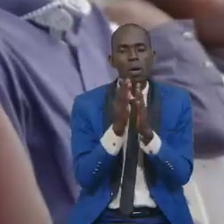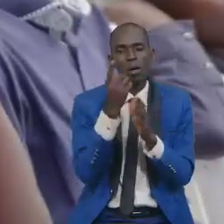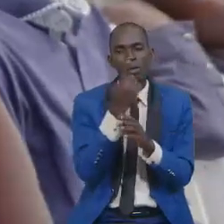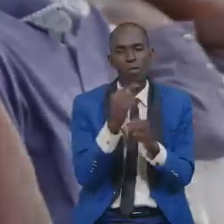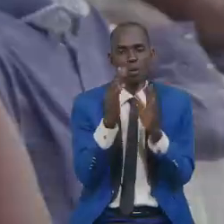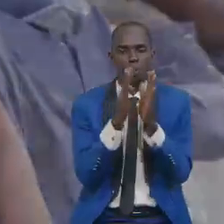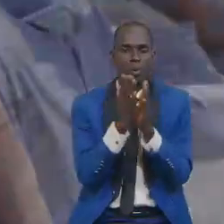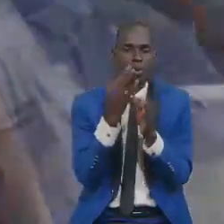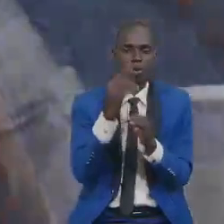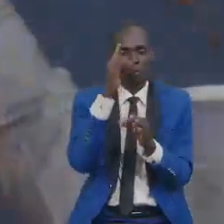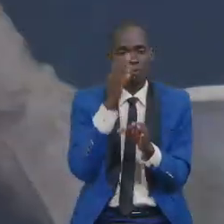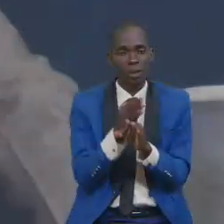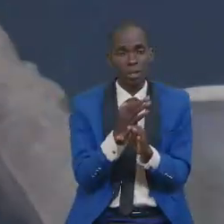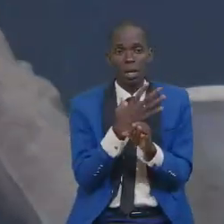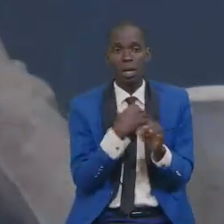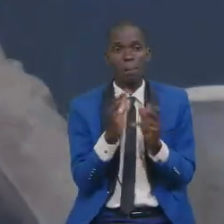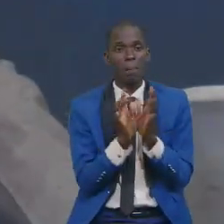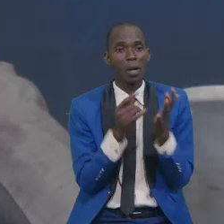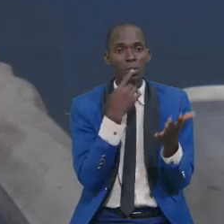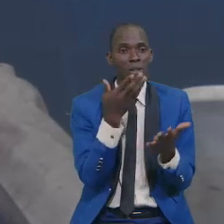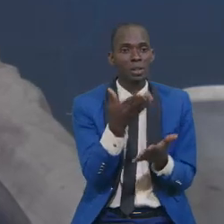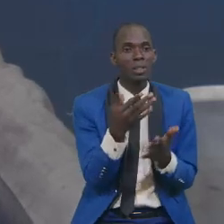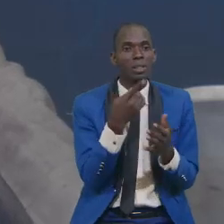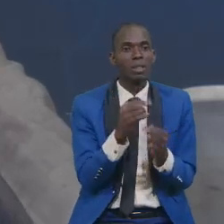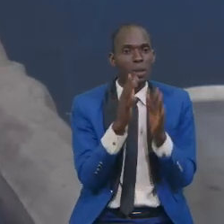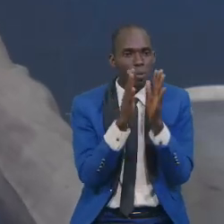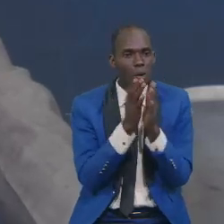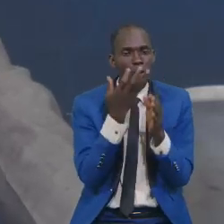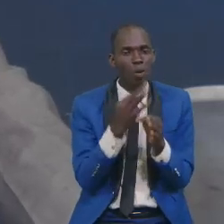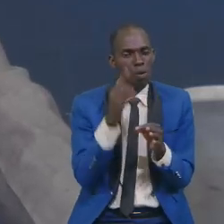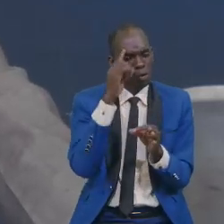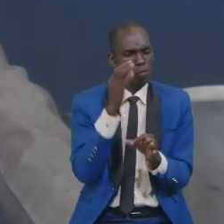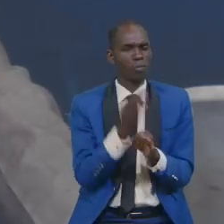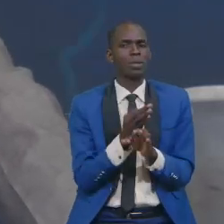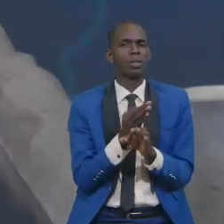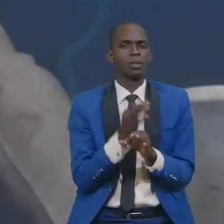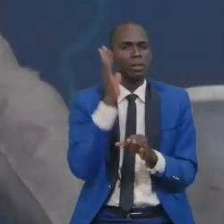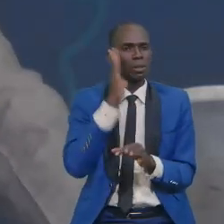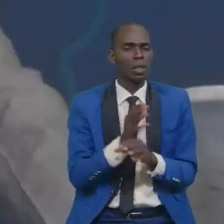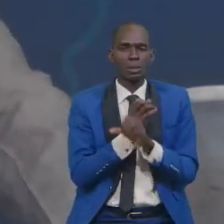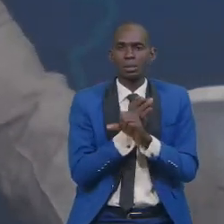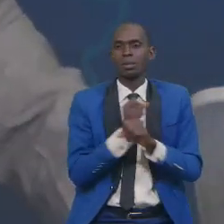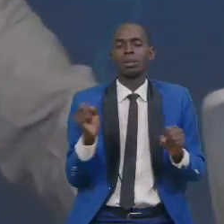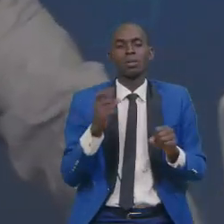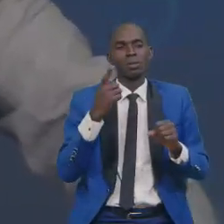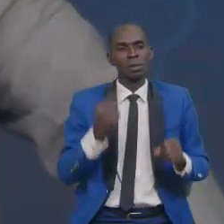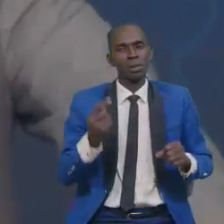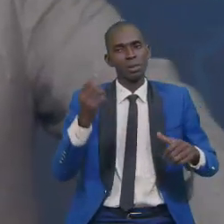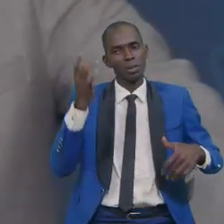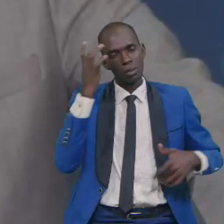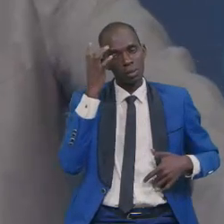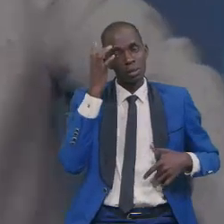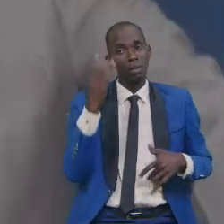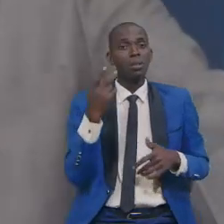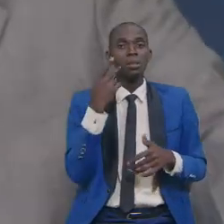prayer of faith shall save oh why didn't you see you say here well the same Greek